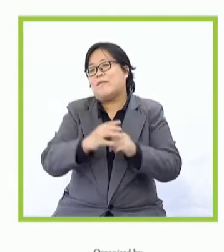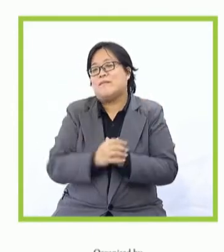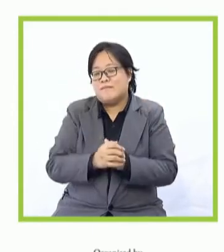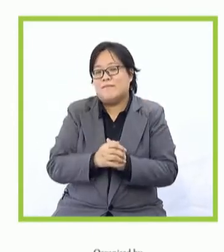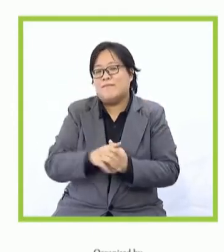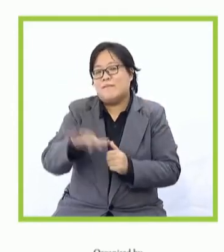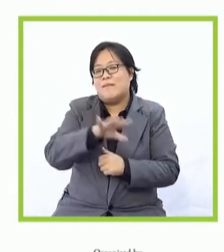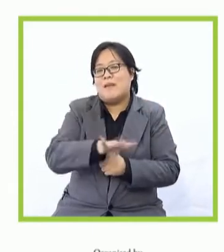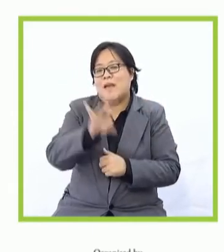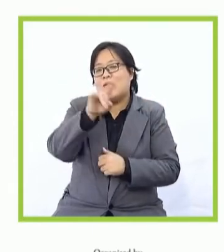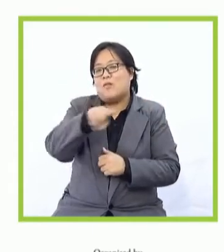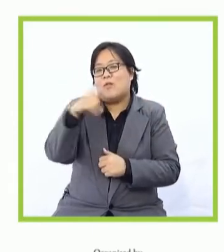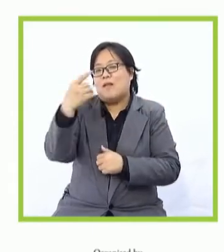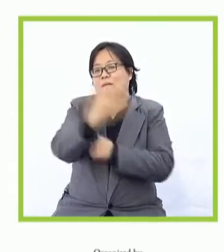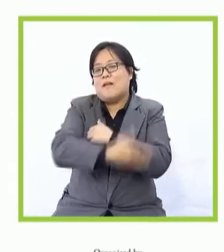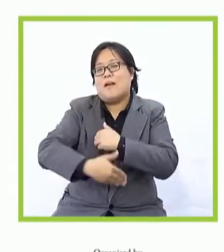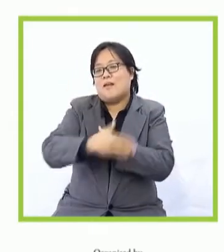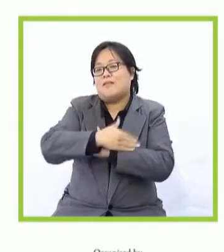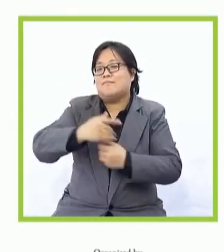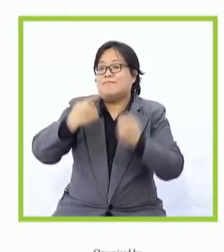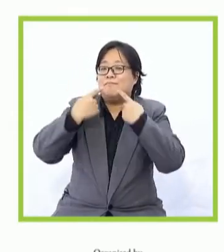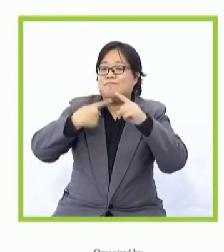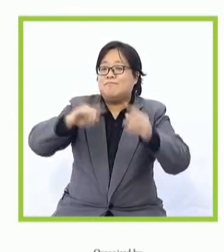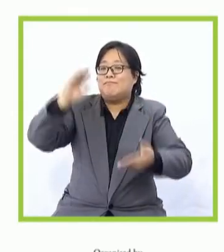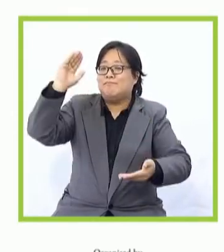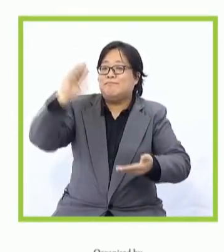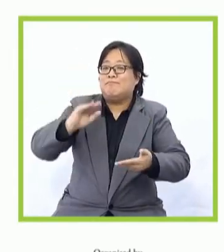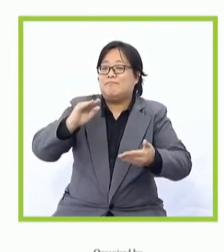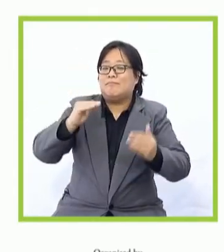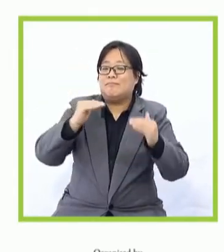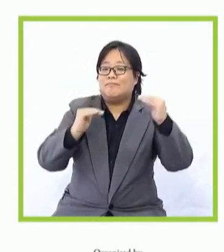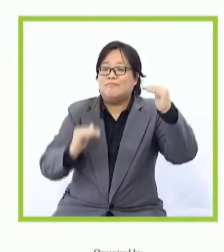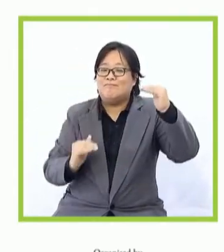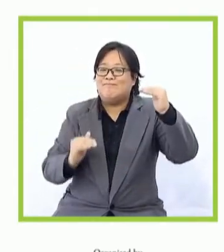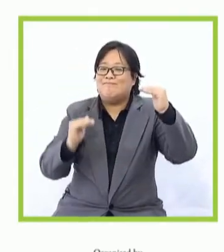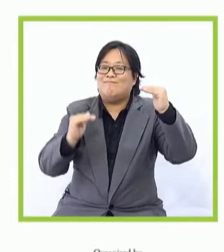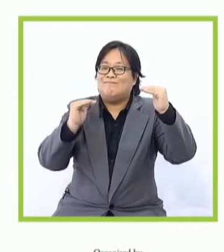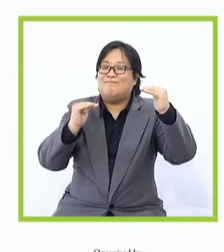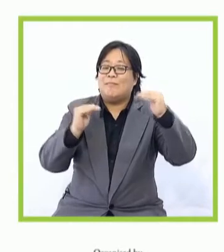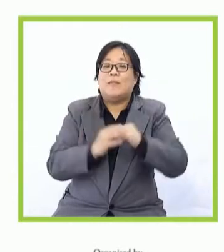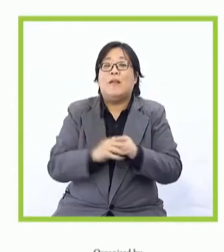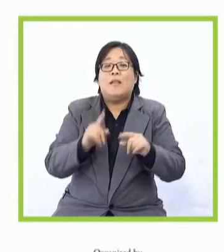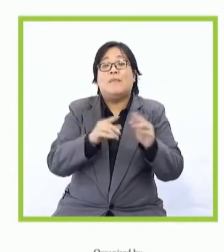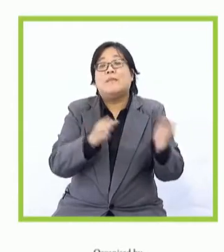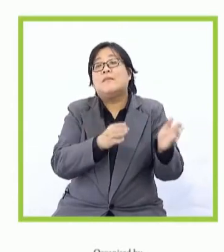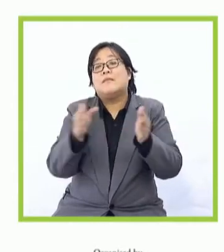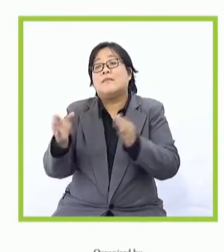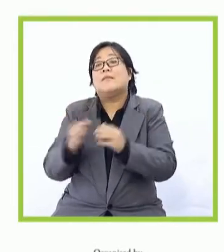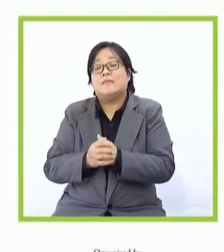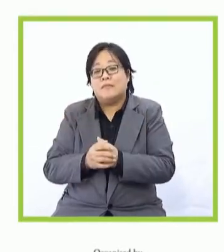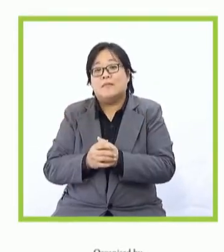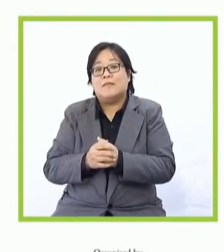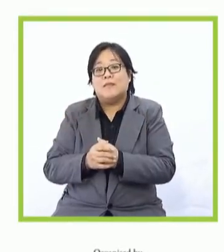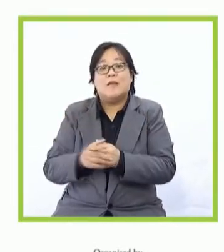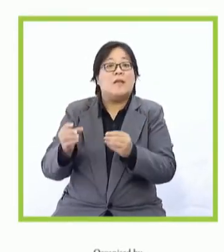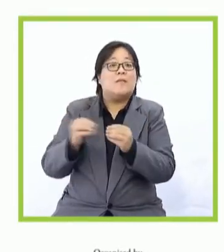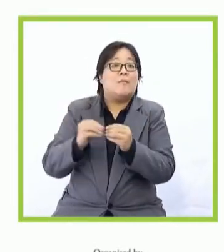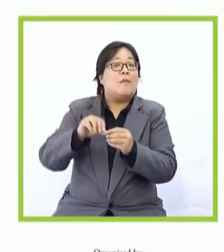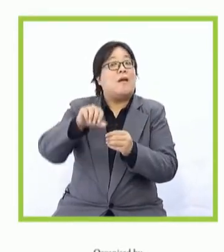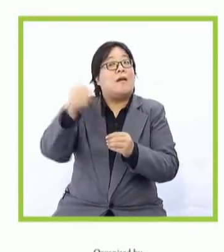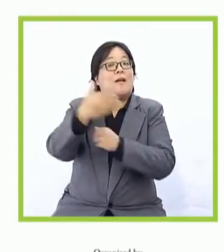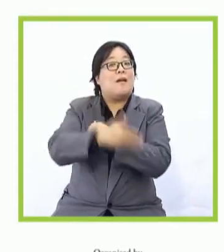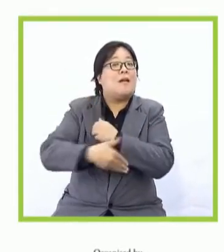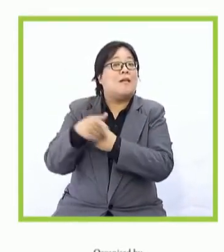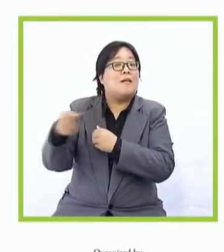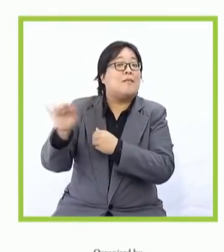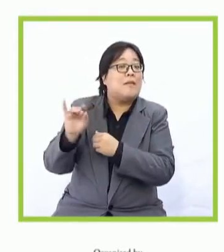to 11 countries substantially reduced inequality. There's a much longer running case going across a much greater number of countries, but